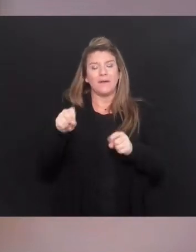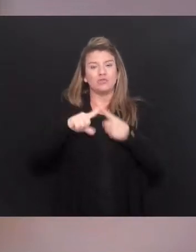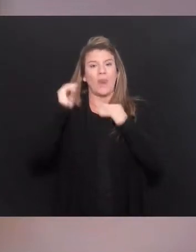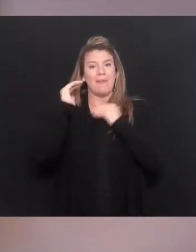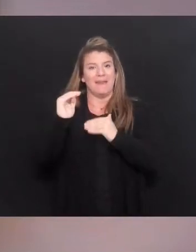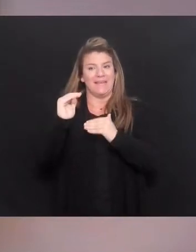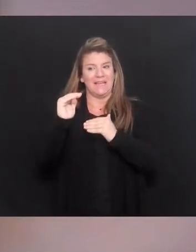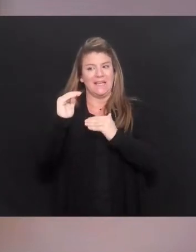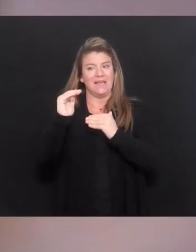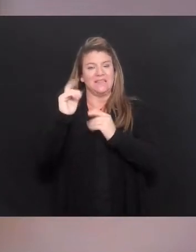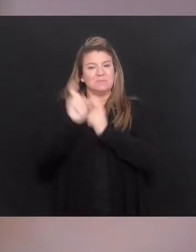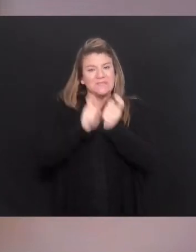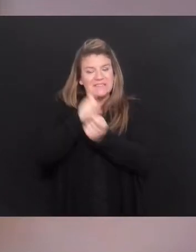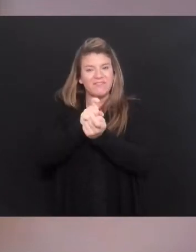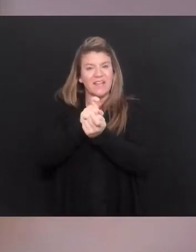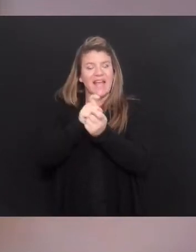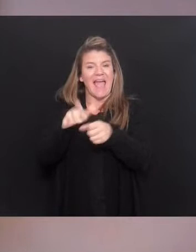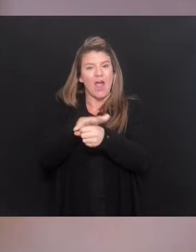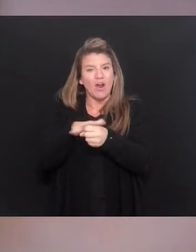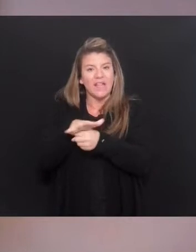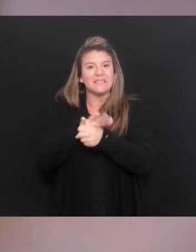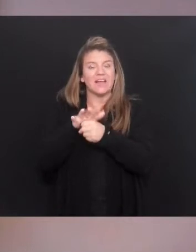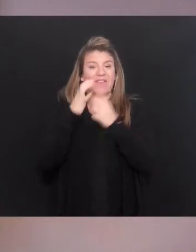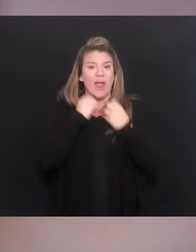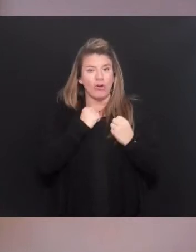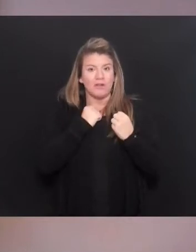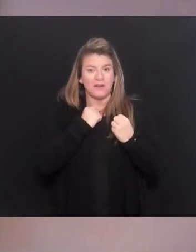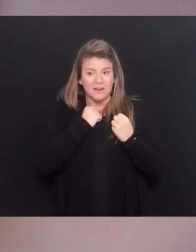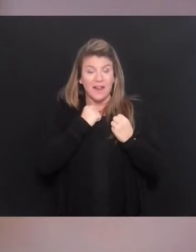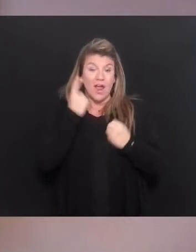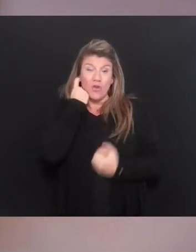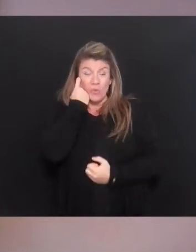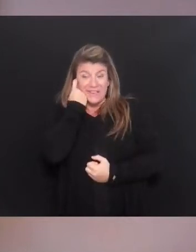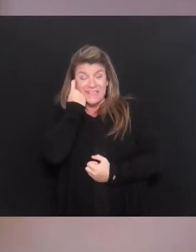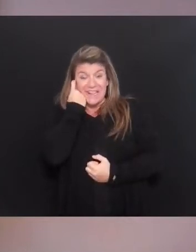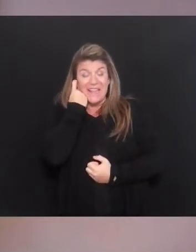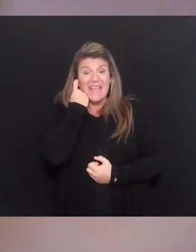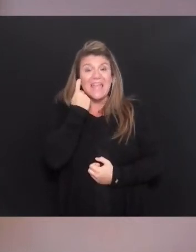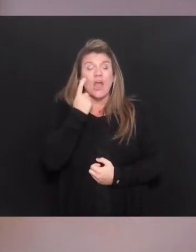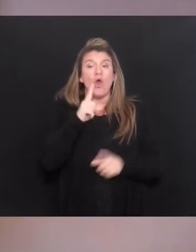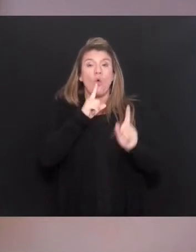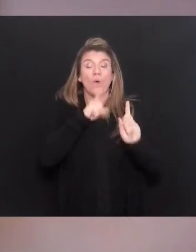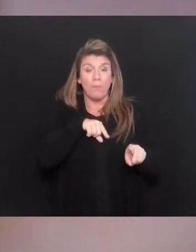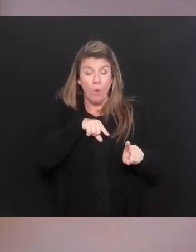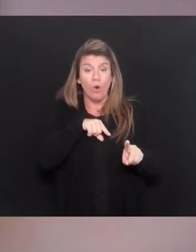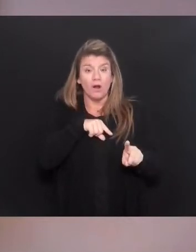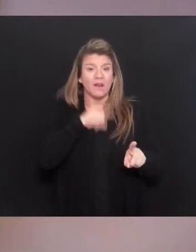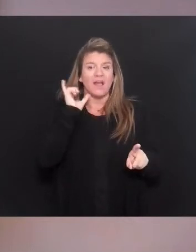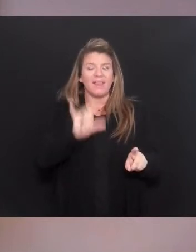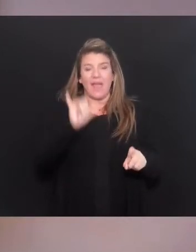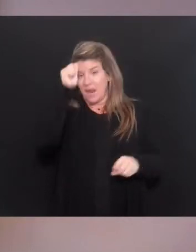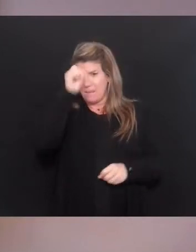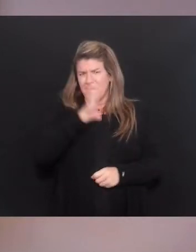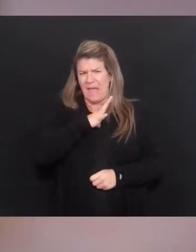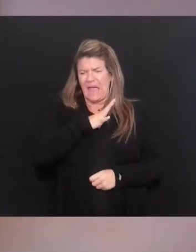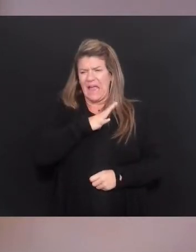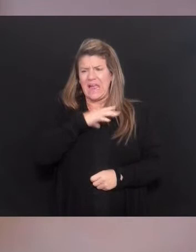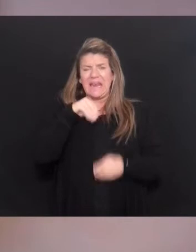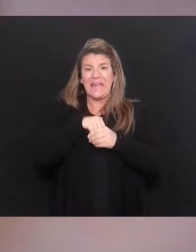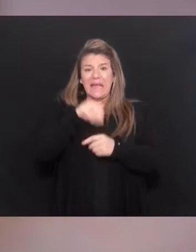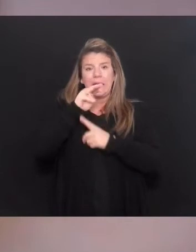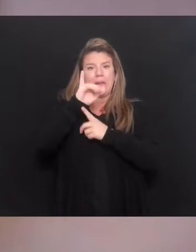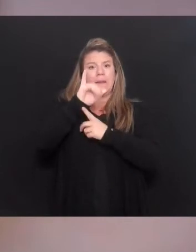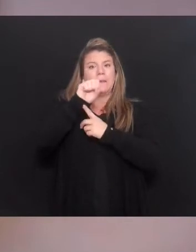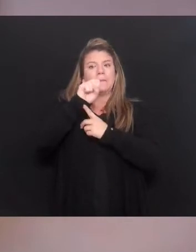limit certain areas of care. And there was recently a report that a gentleman, I think in